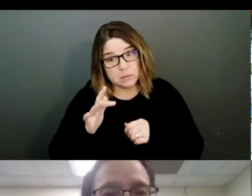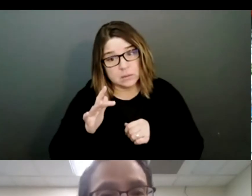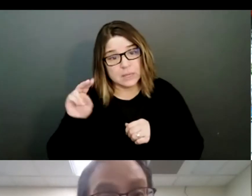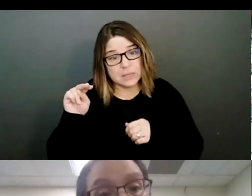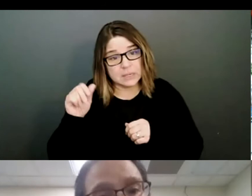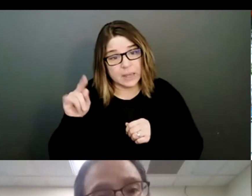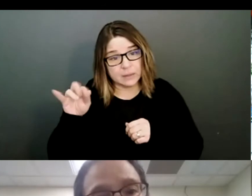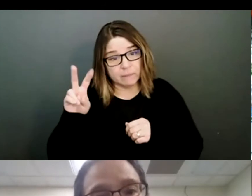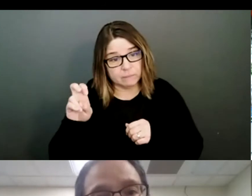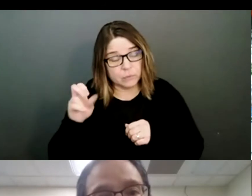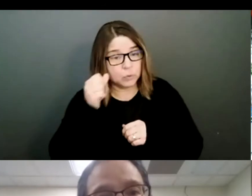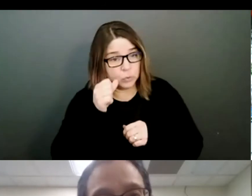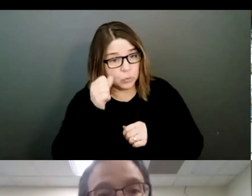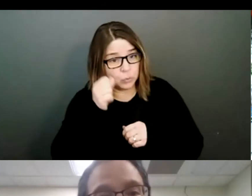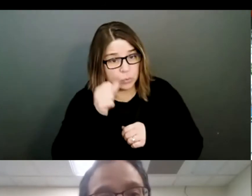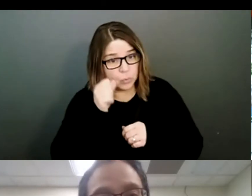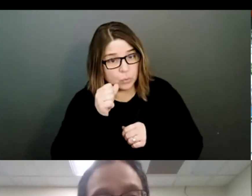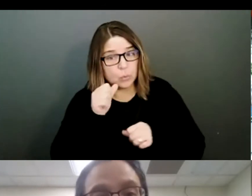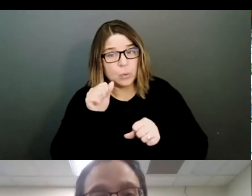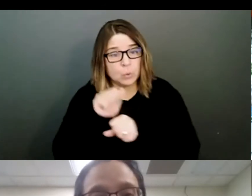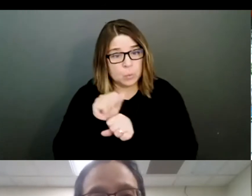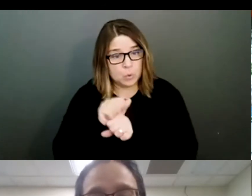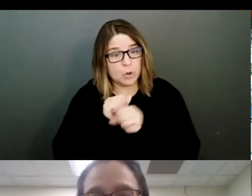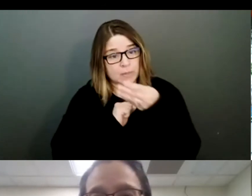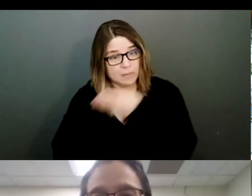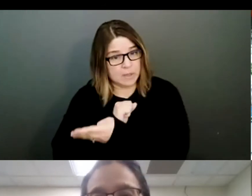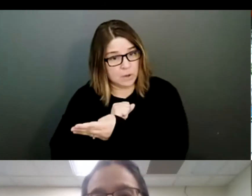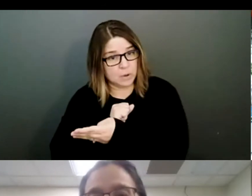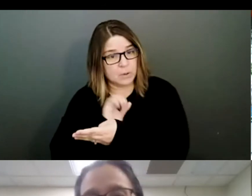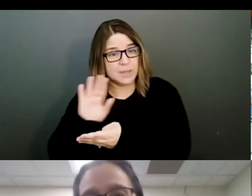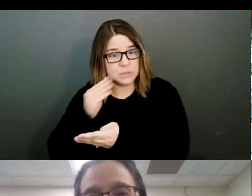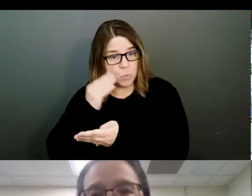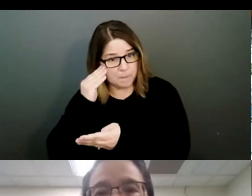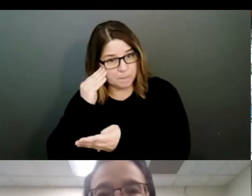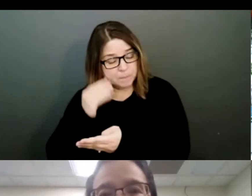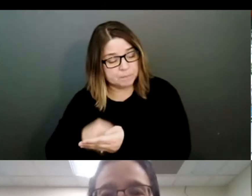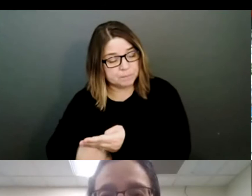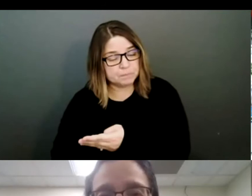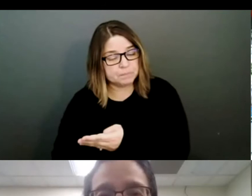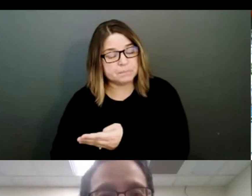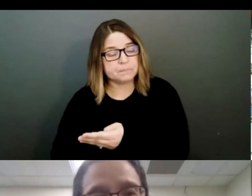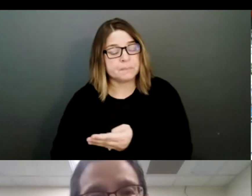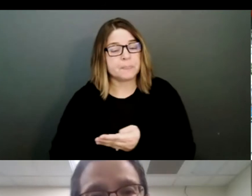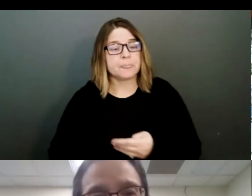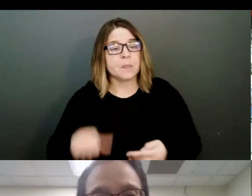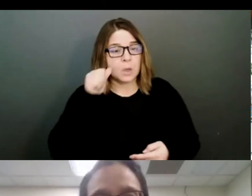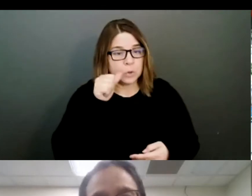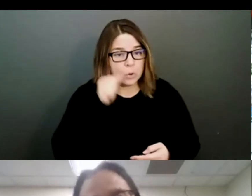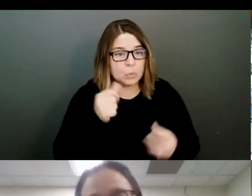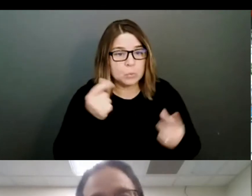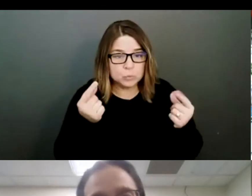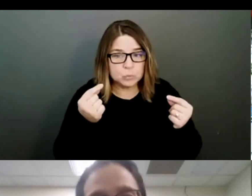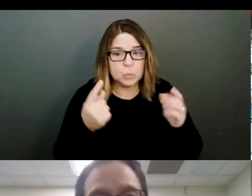that works at the house. And what she would do is every once in a while, she'd turn